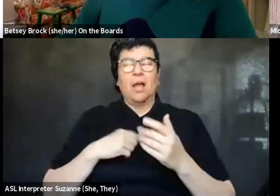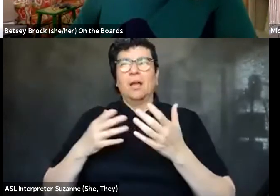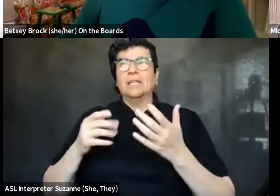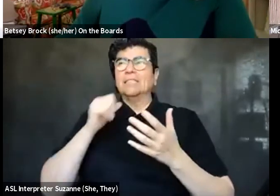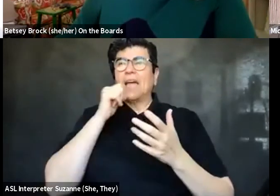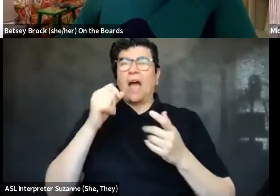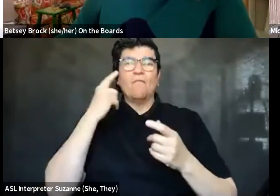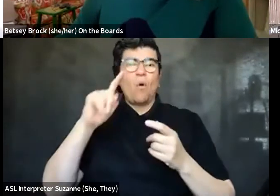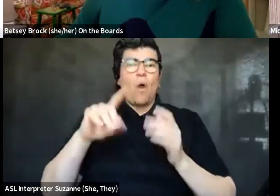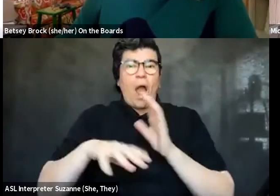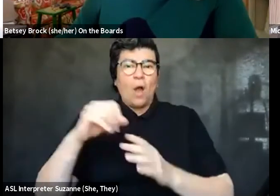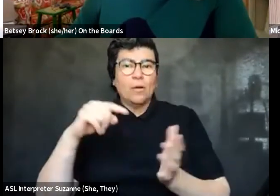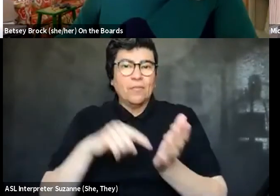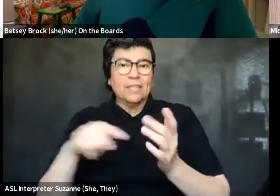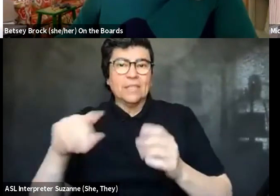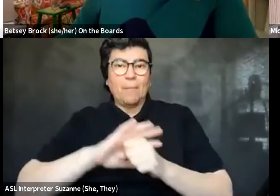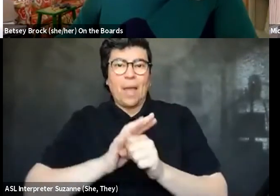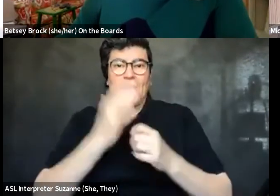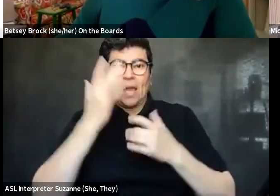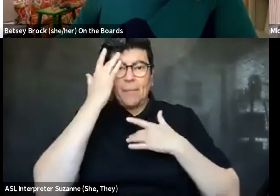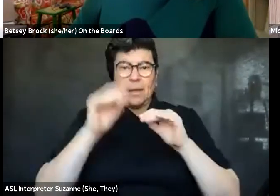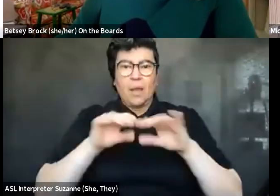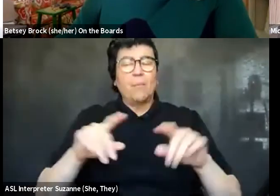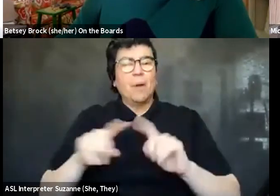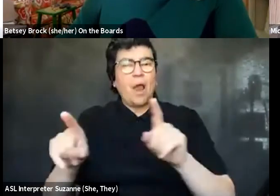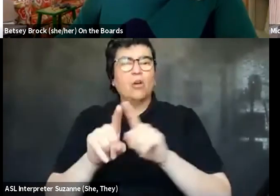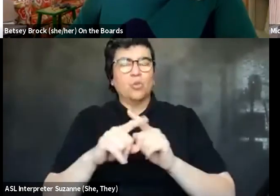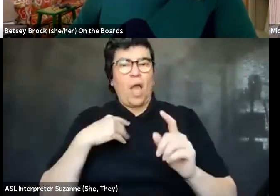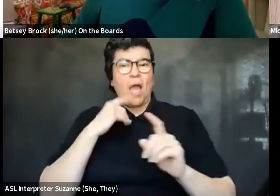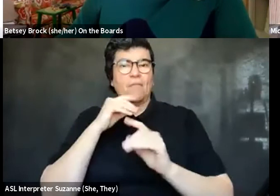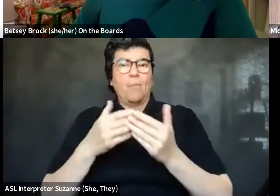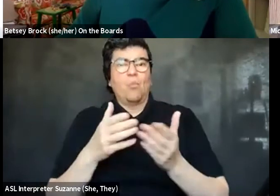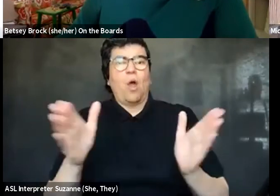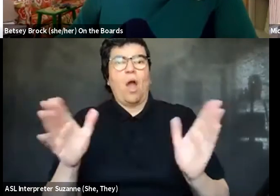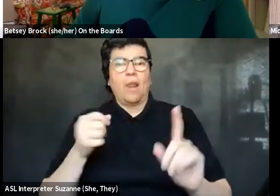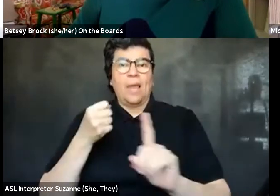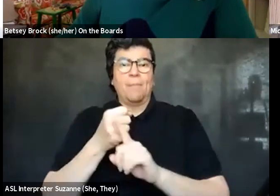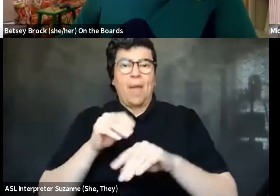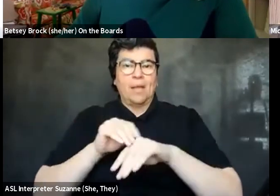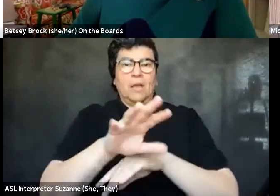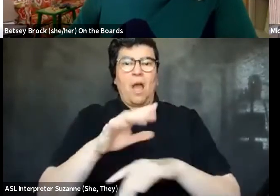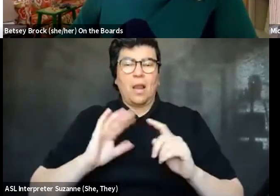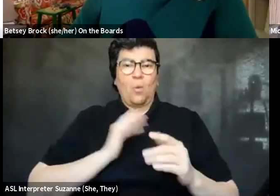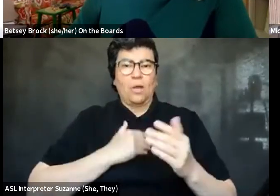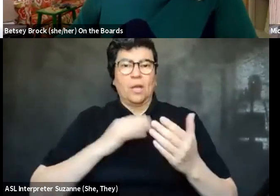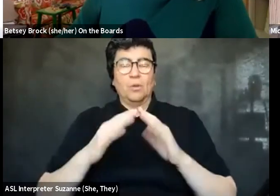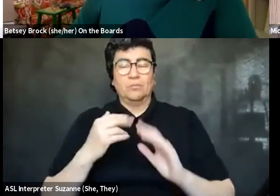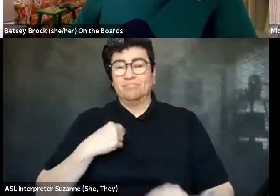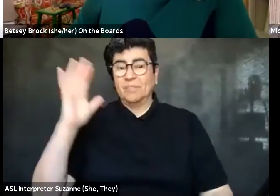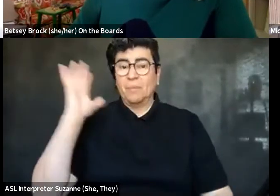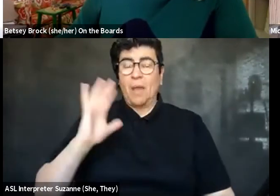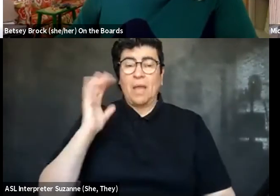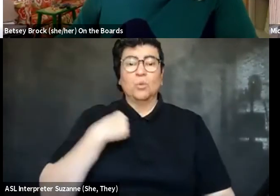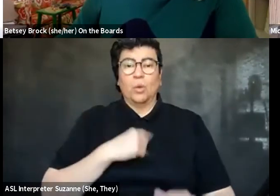of this pandemic, but also to have a broader impact within our communities. I think a lot of times in the past, we've talked